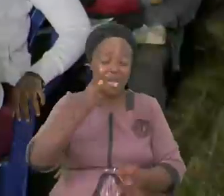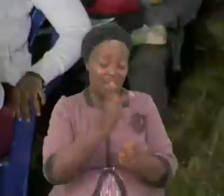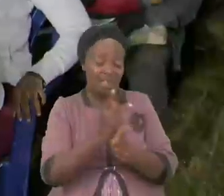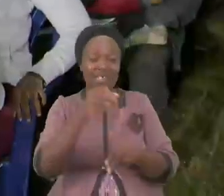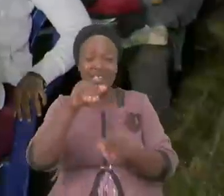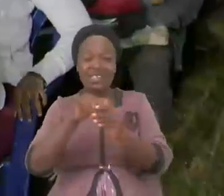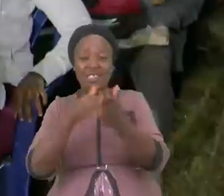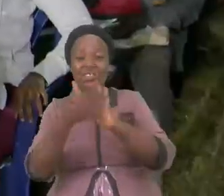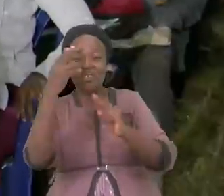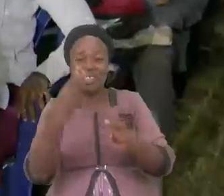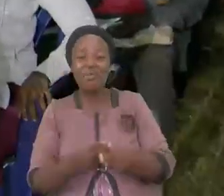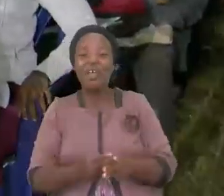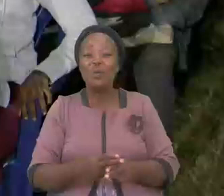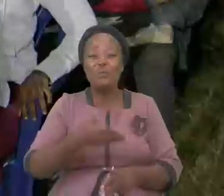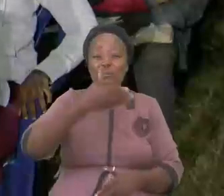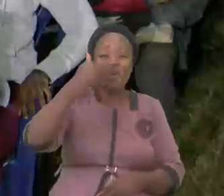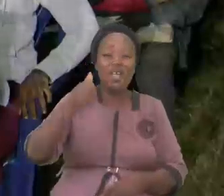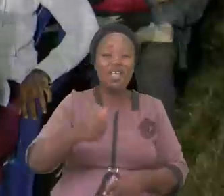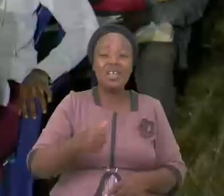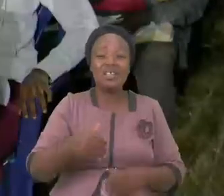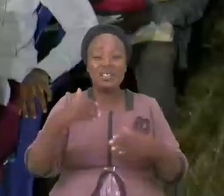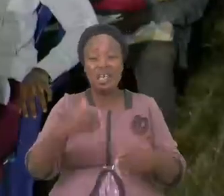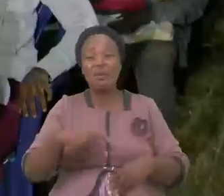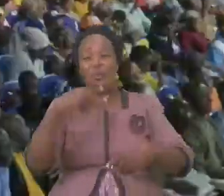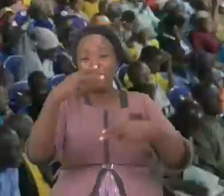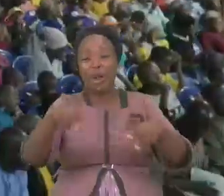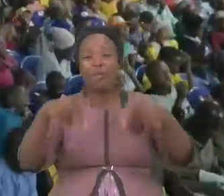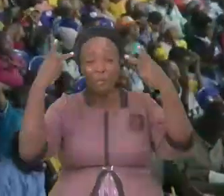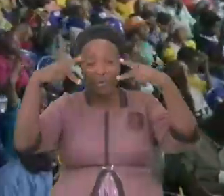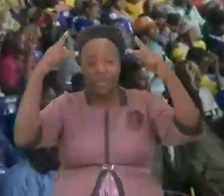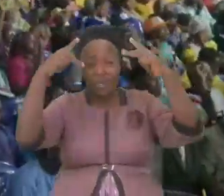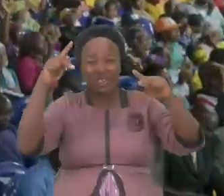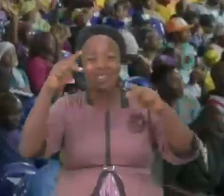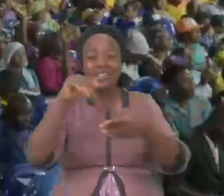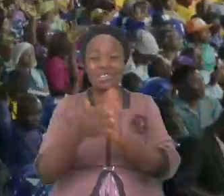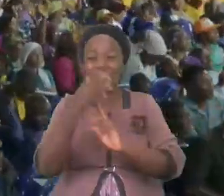better in every area of your life in Jesus' name.